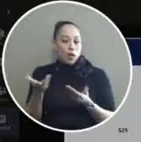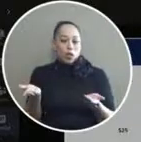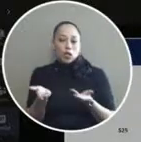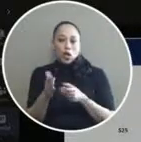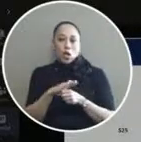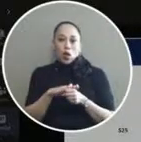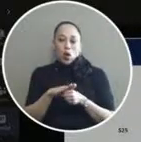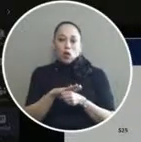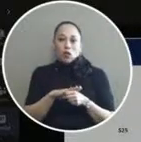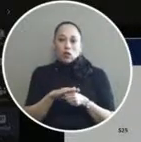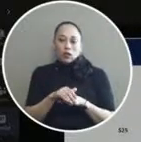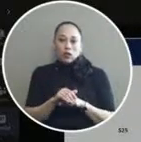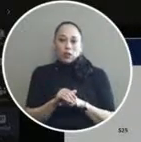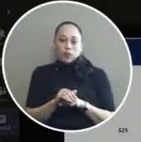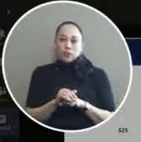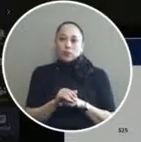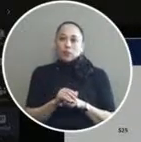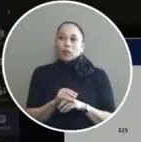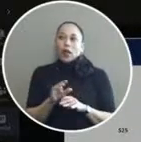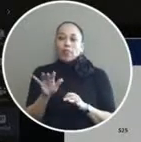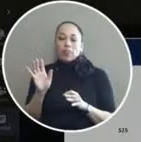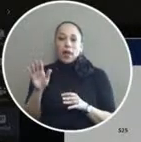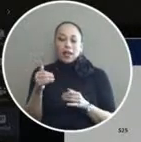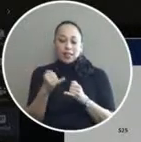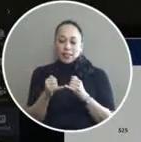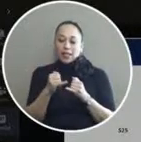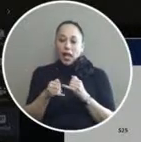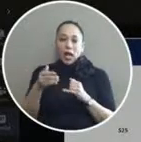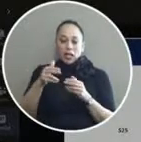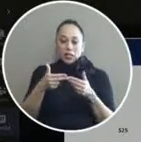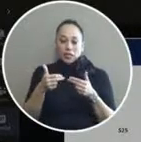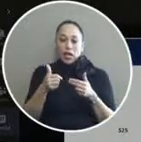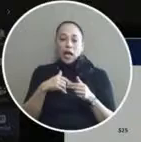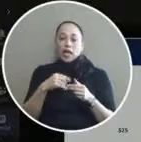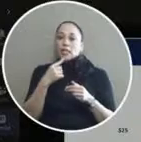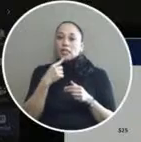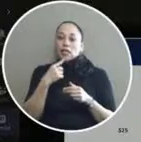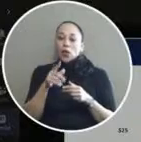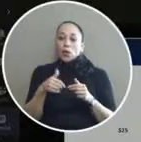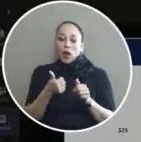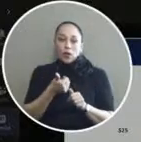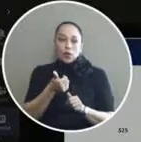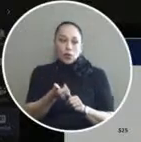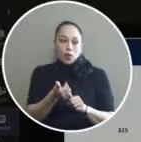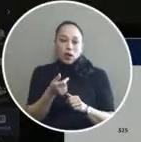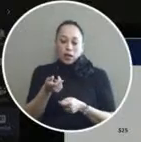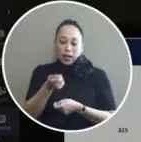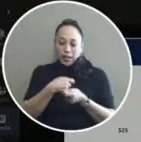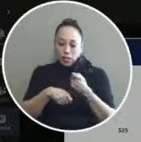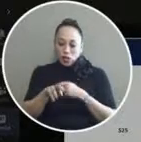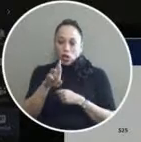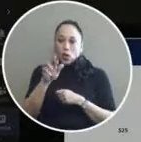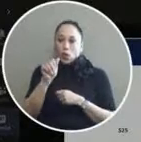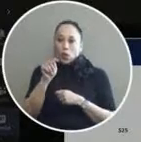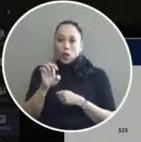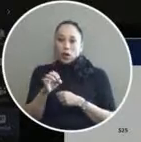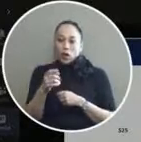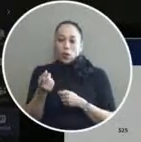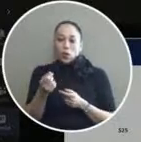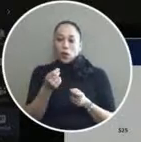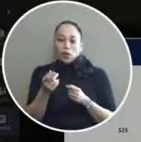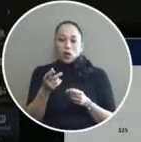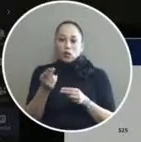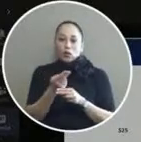locally. And then this is the last slide. So I mentioned we track the exchange rate because we do offer